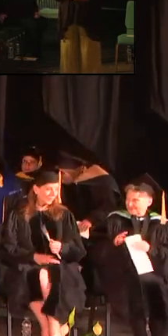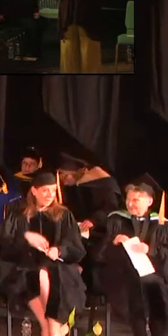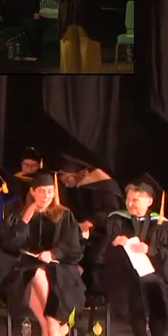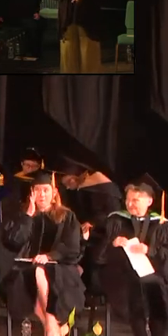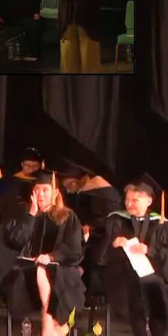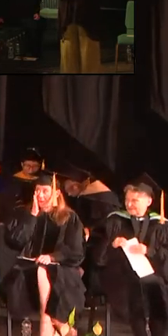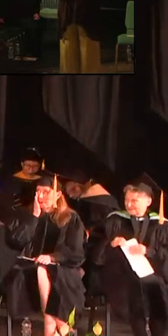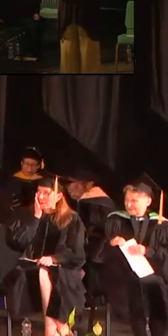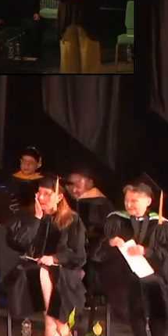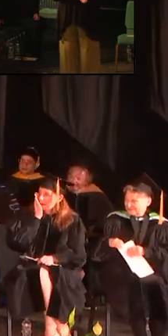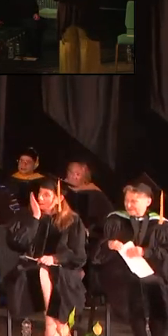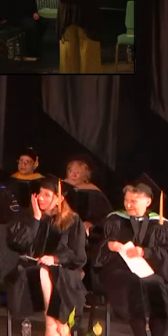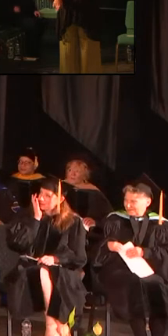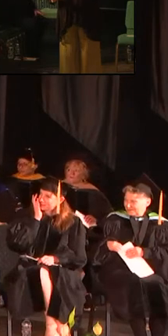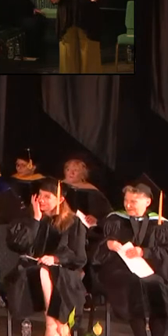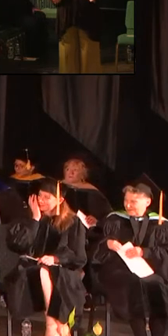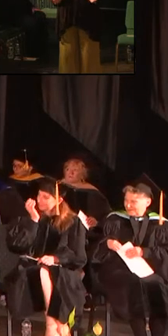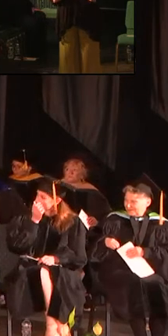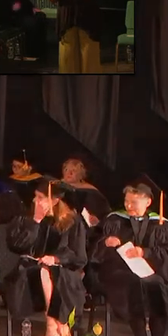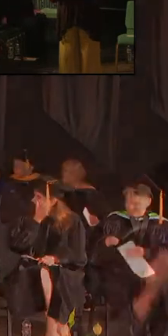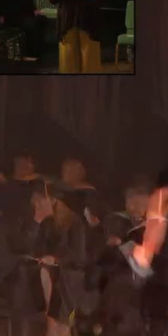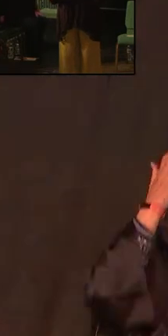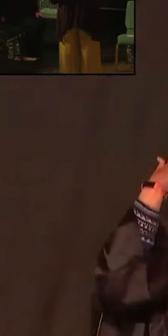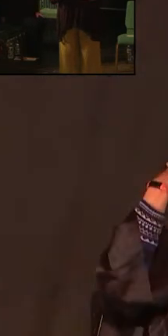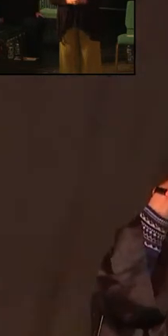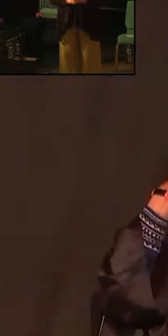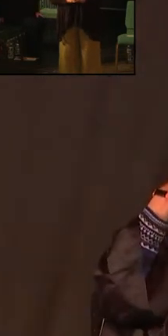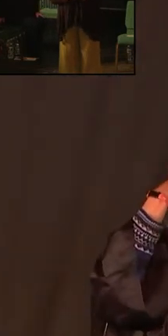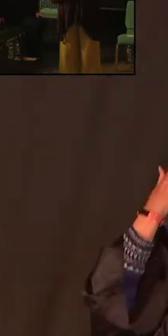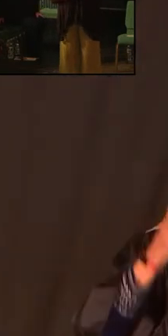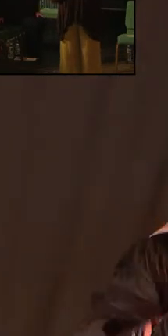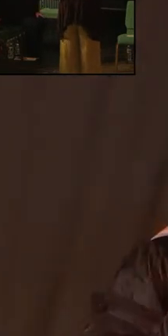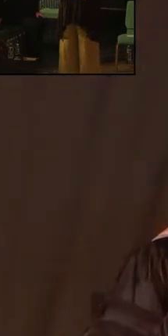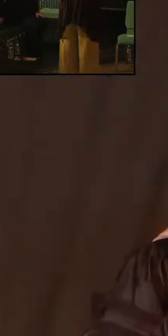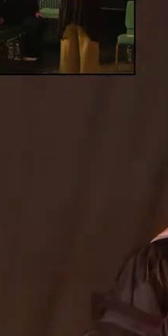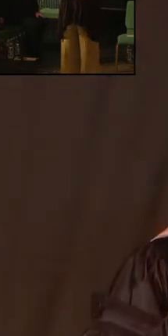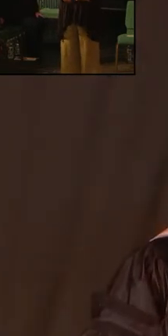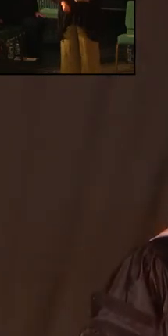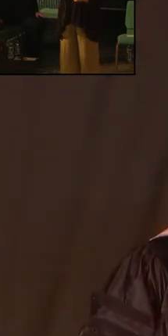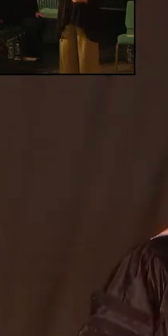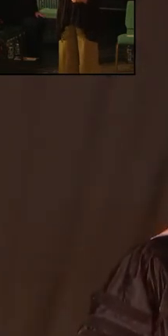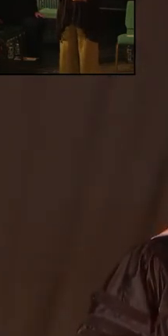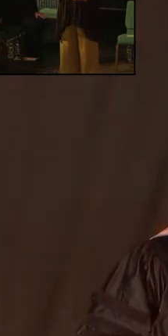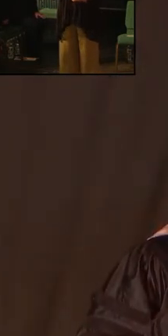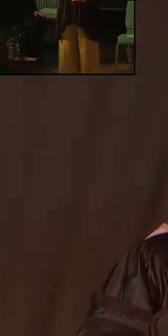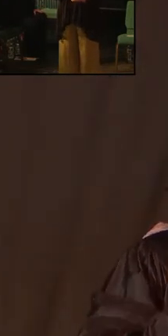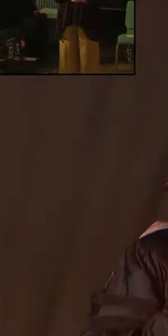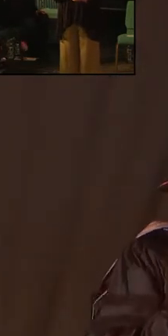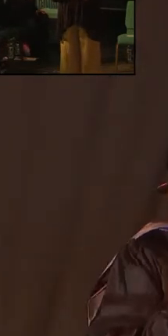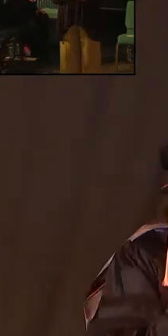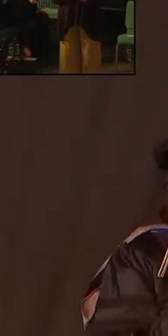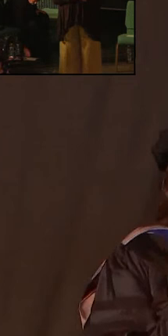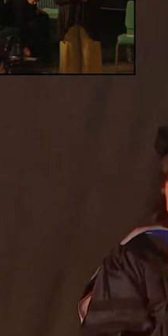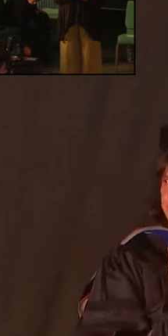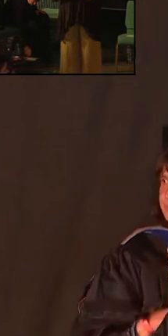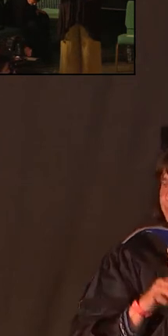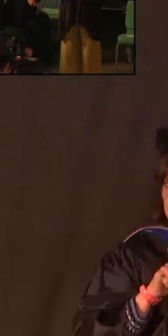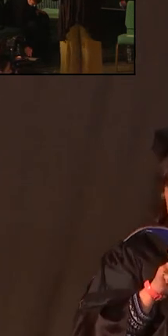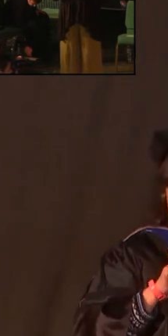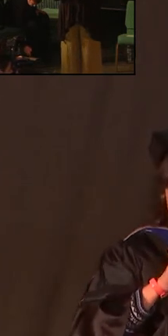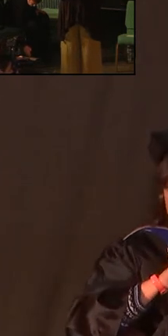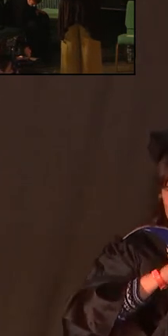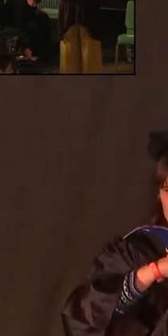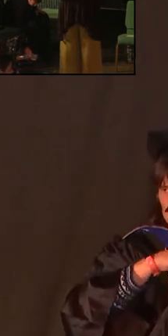Unstoppable. I want to thank you so much, Stan, and we are very proud of you and all of our graduates who